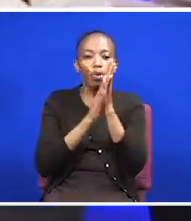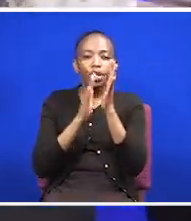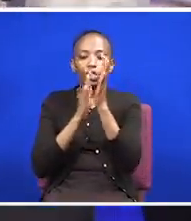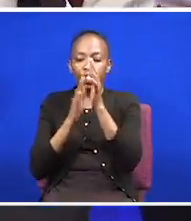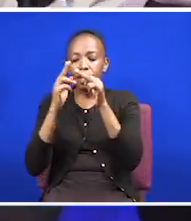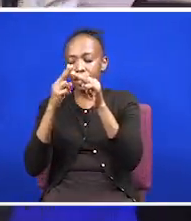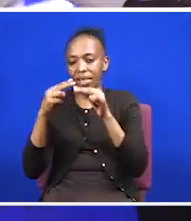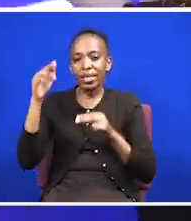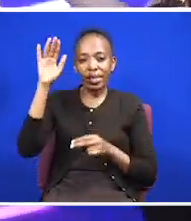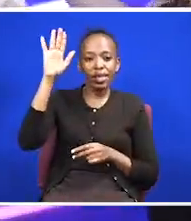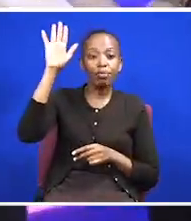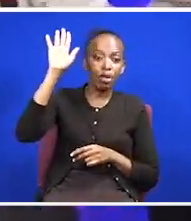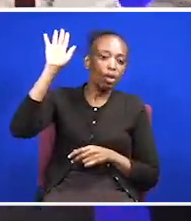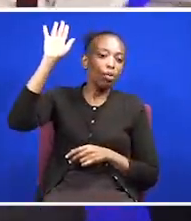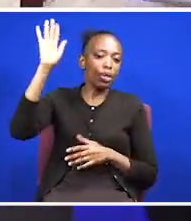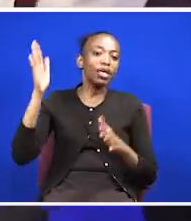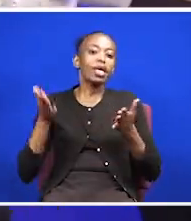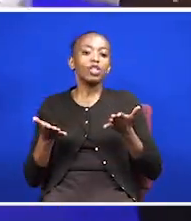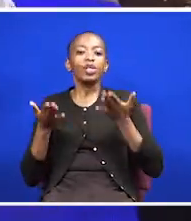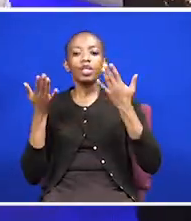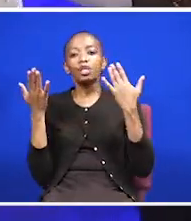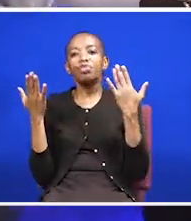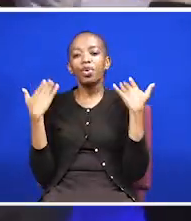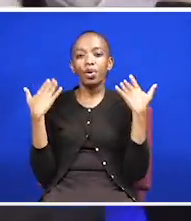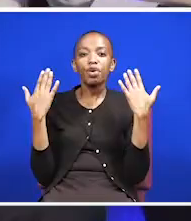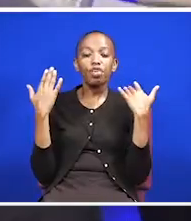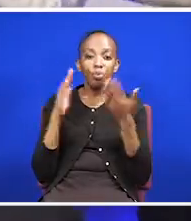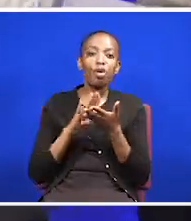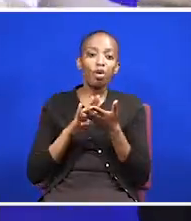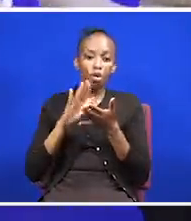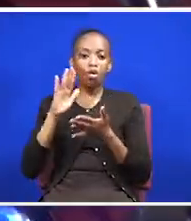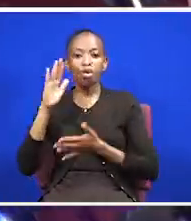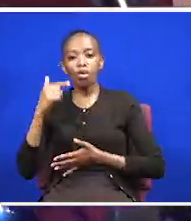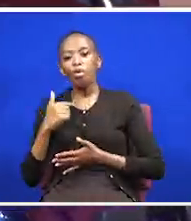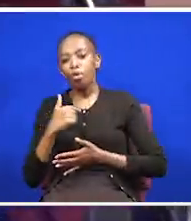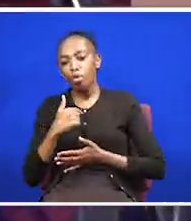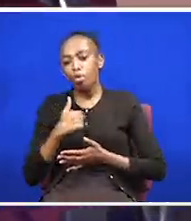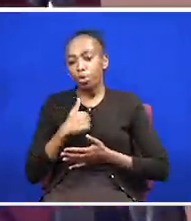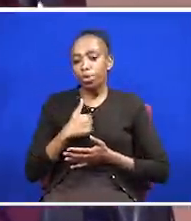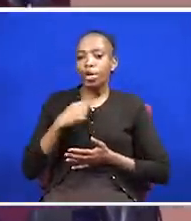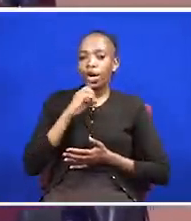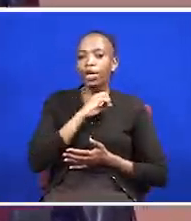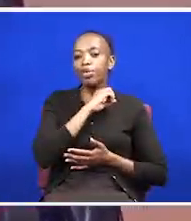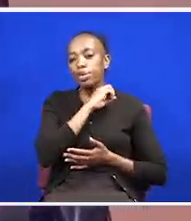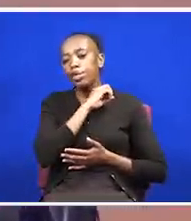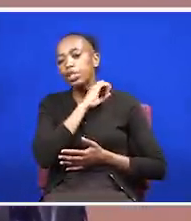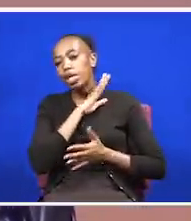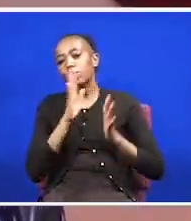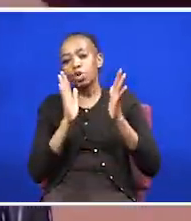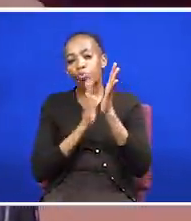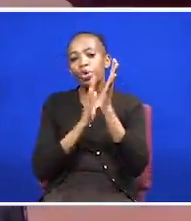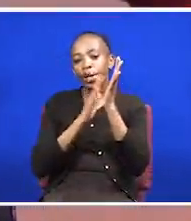I will praise your name. Be exalted. Be exalted forevermore. I will shout your praise. I